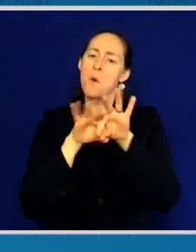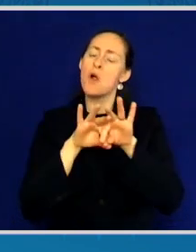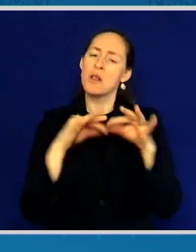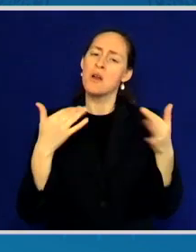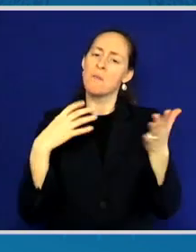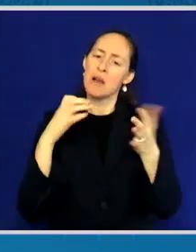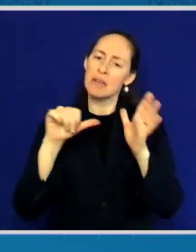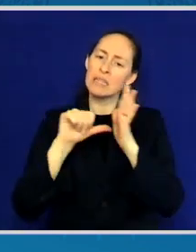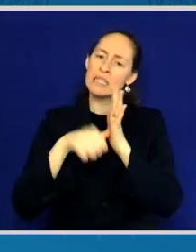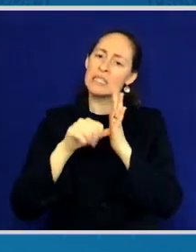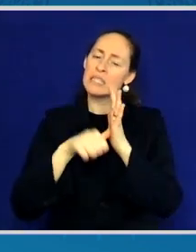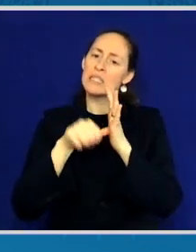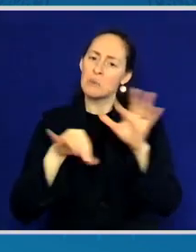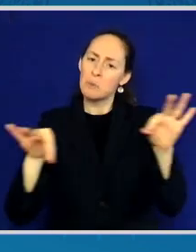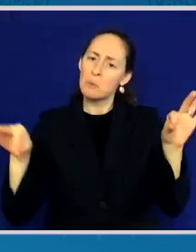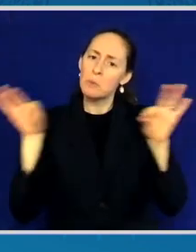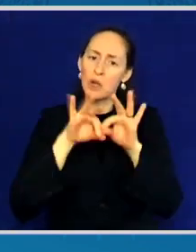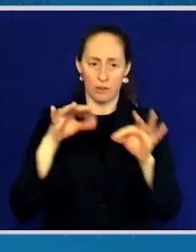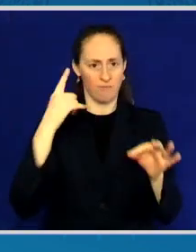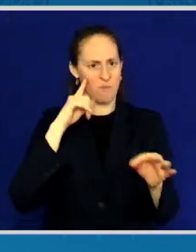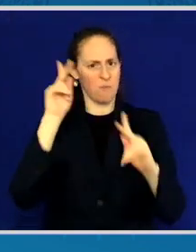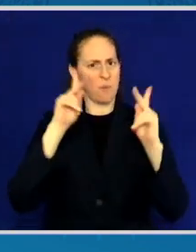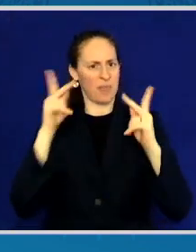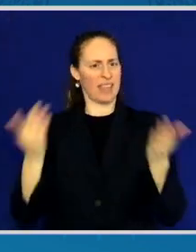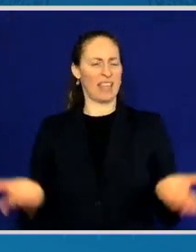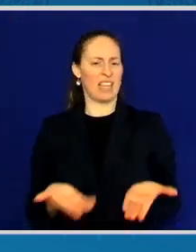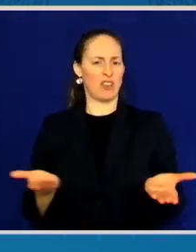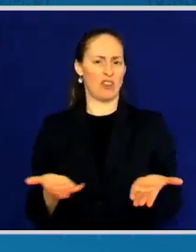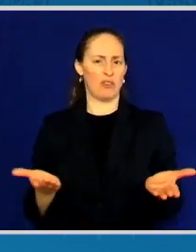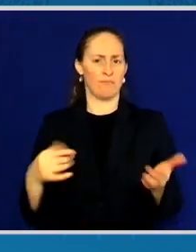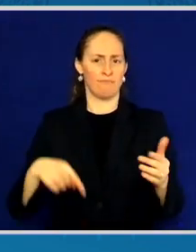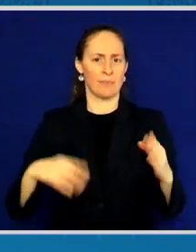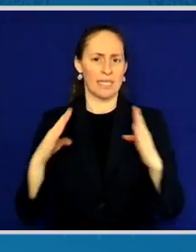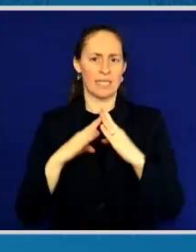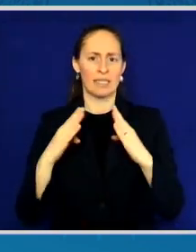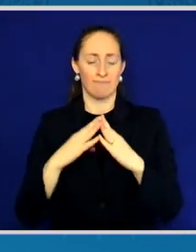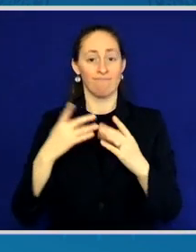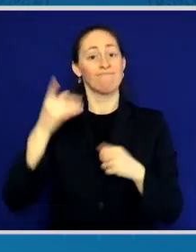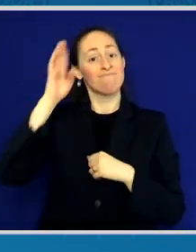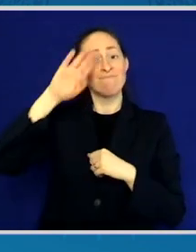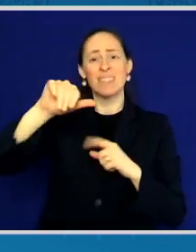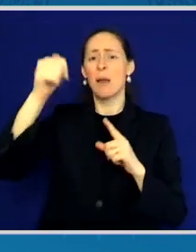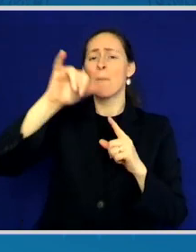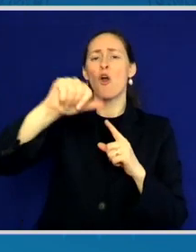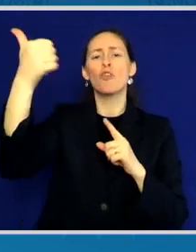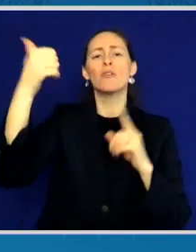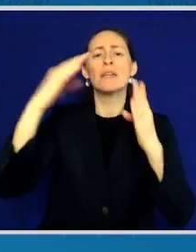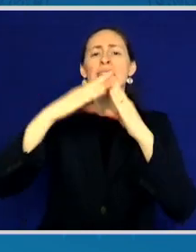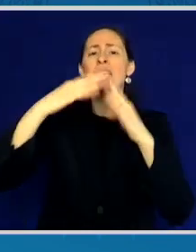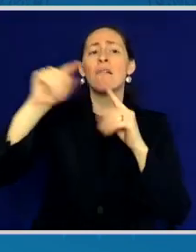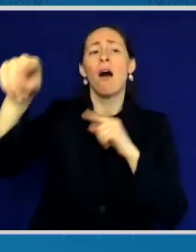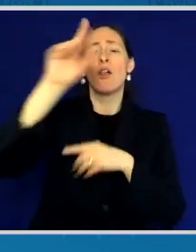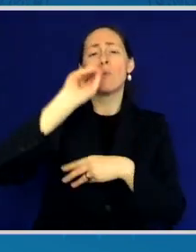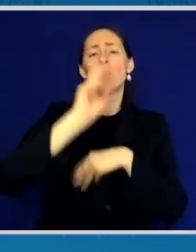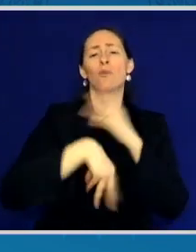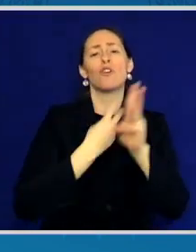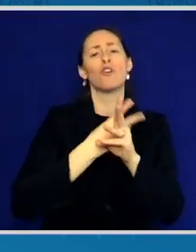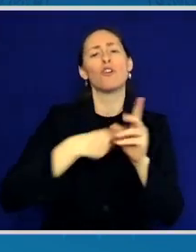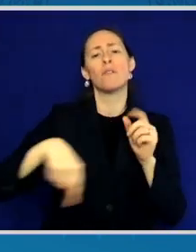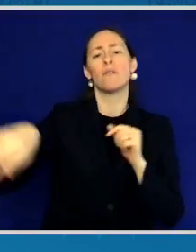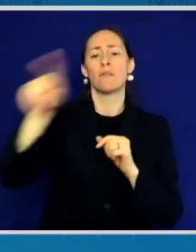important point for people here. And I know these opportunities happen in cities across the country, that you're not only making up